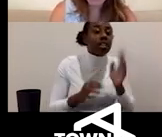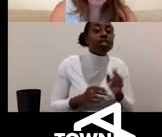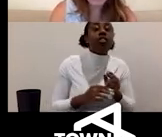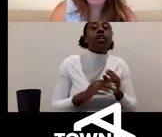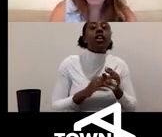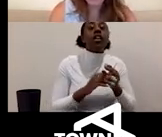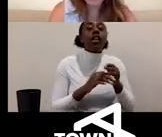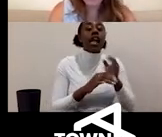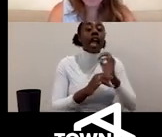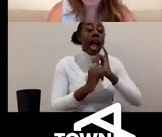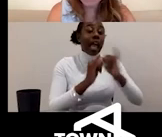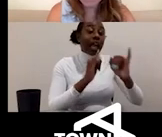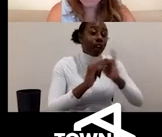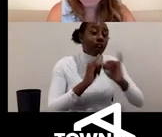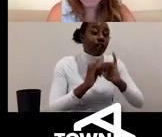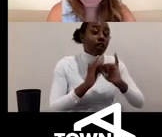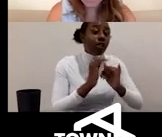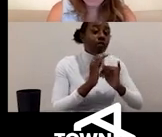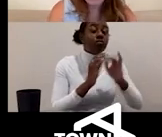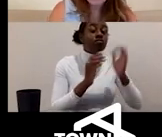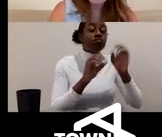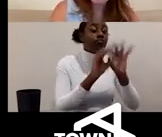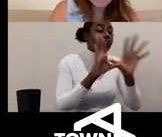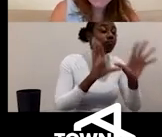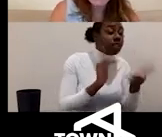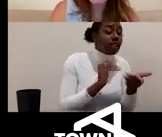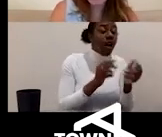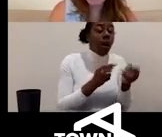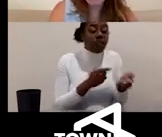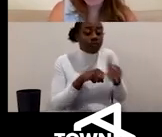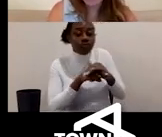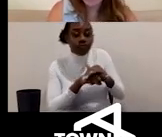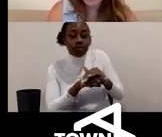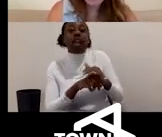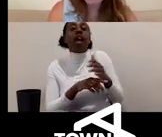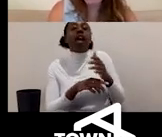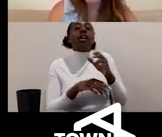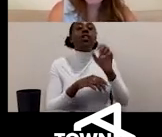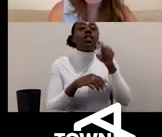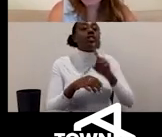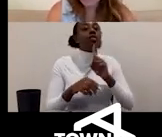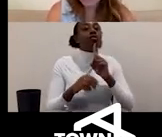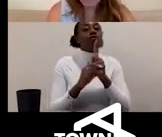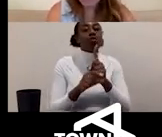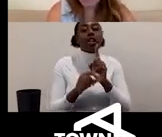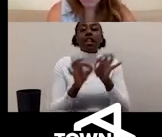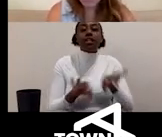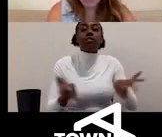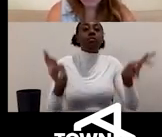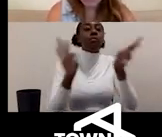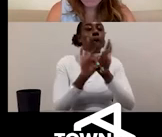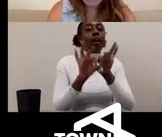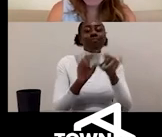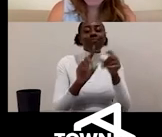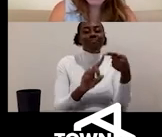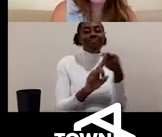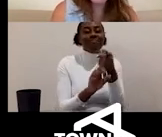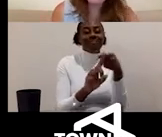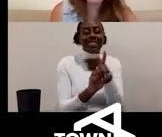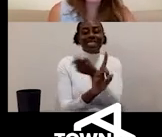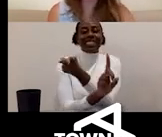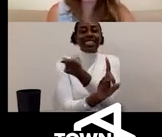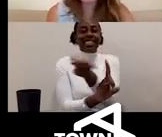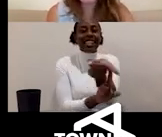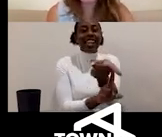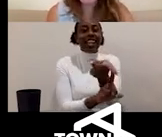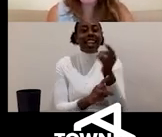or to infiltrate any wealthy organization. So this is a massive loophole that swallows any First Amendment protections. And to get a